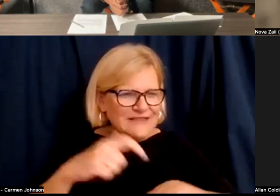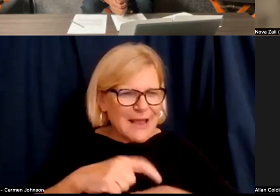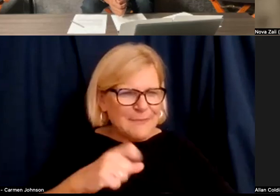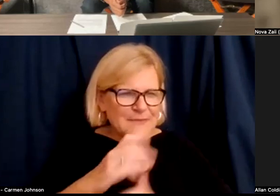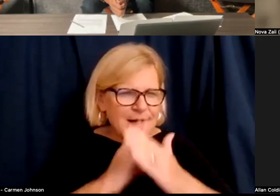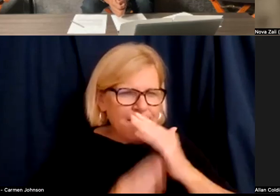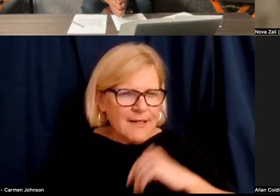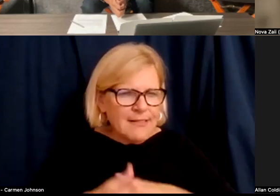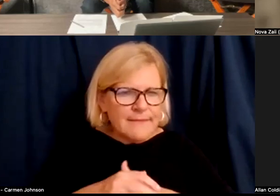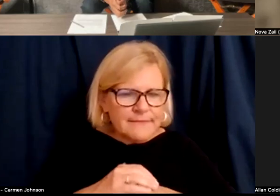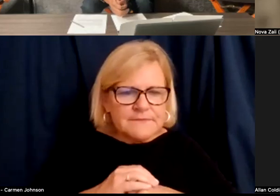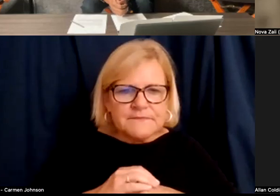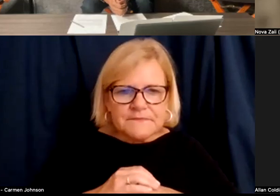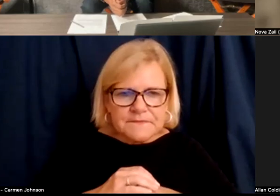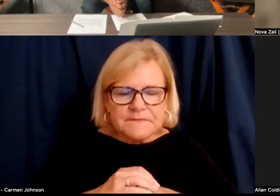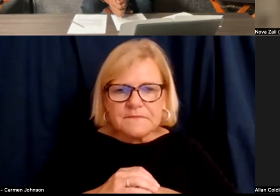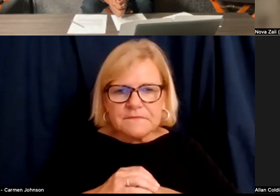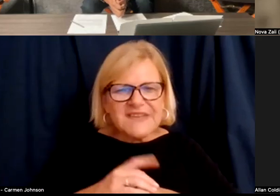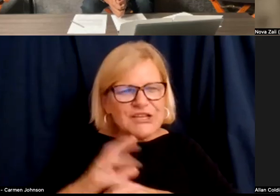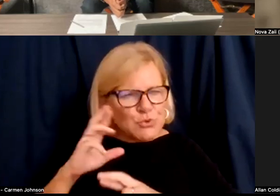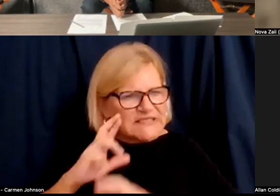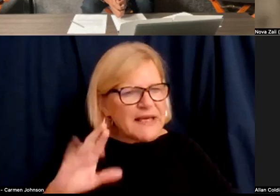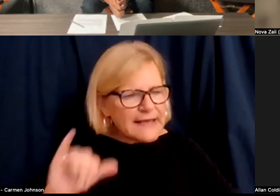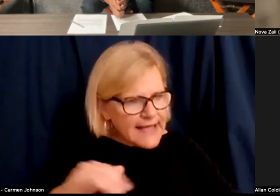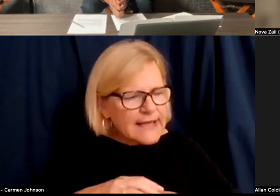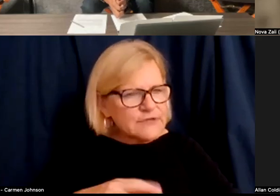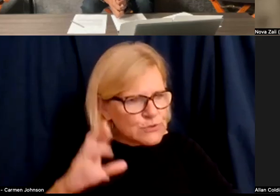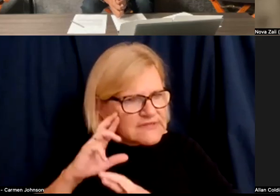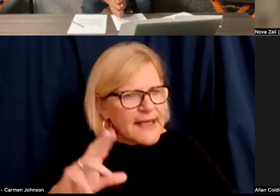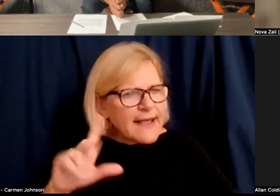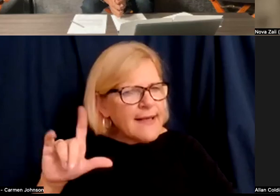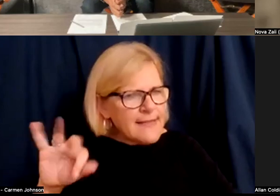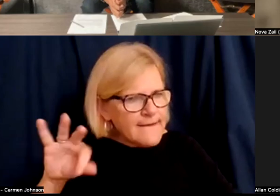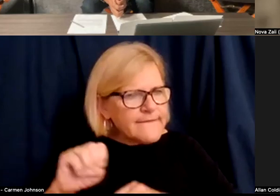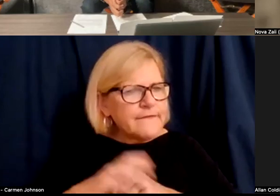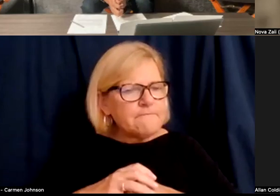humble and to respect that, to respect life